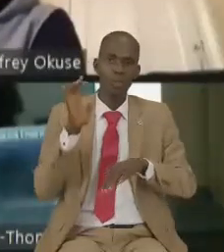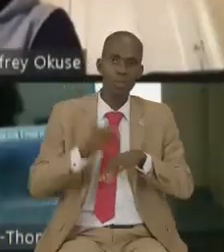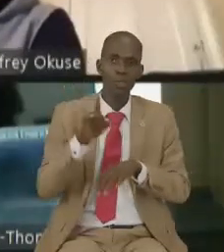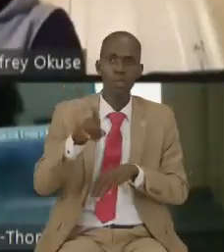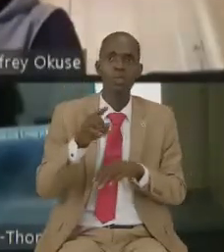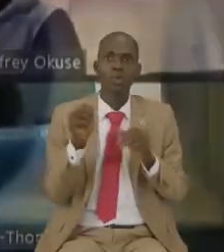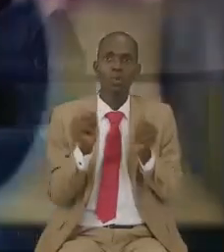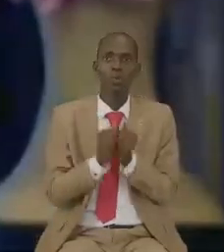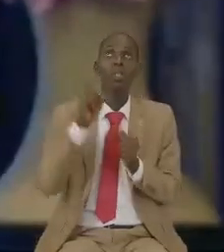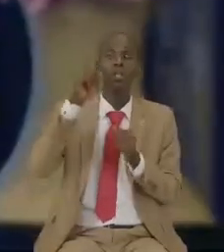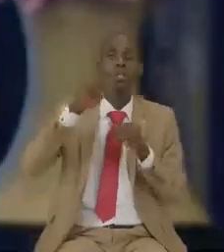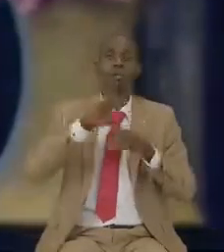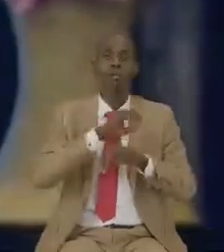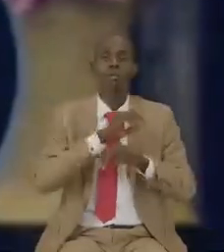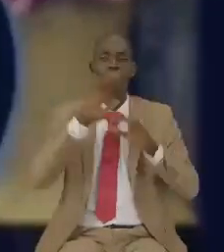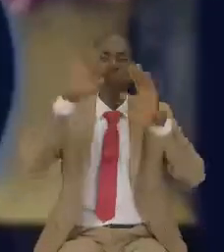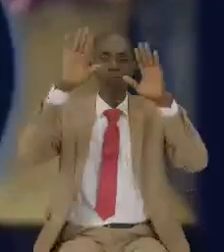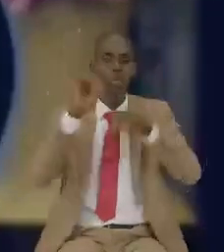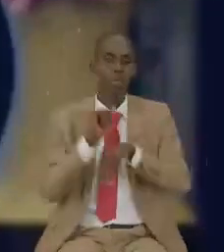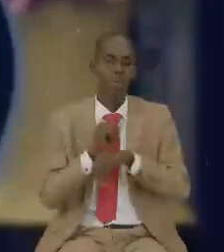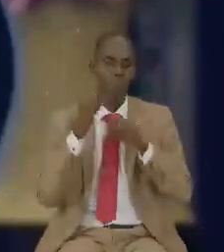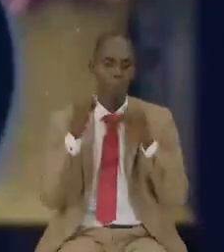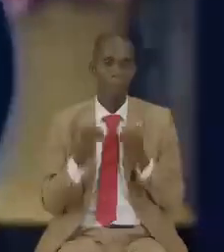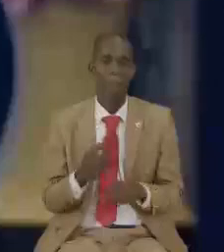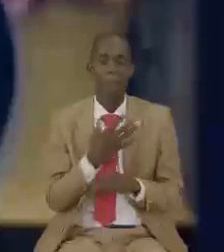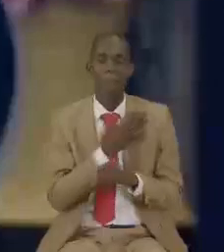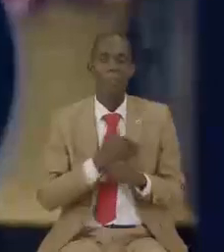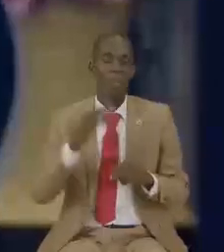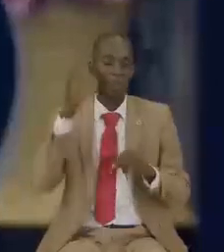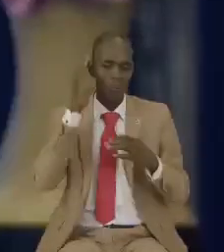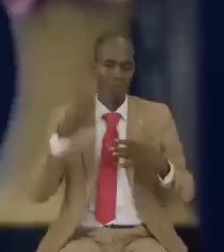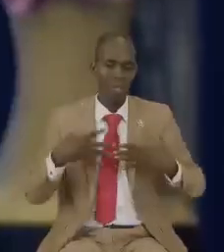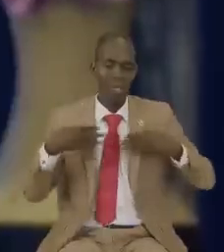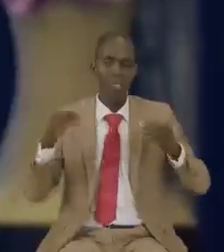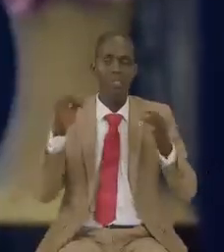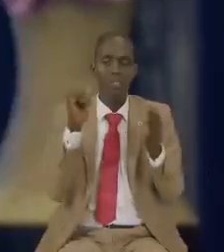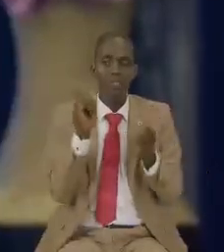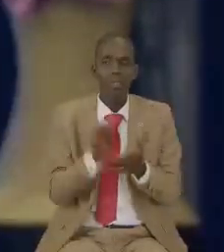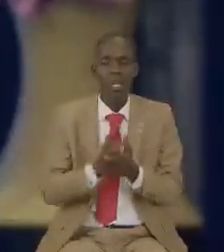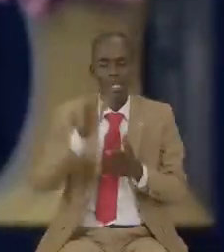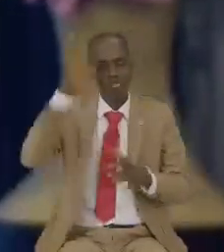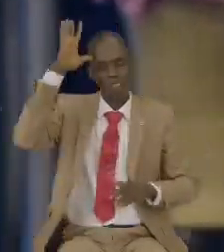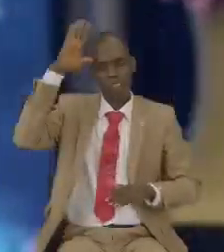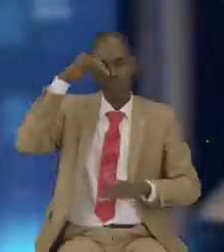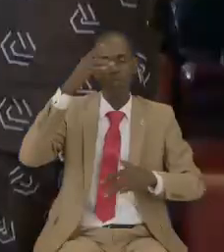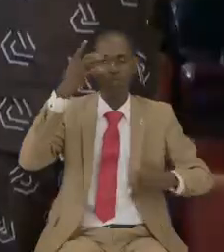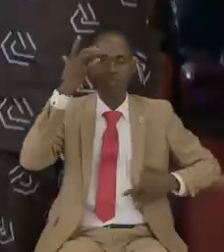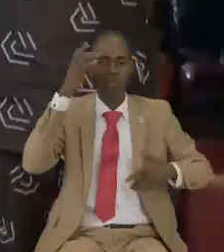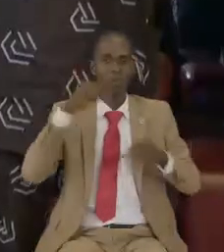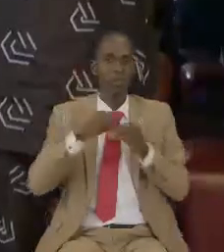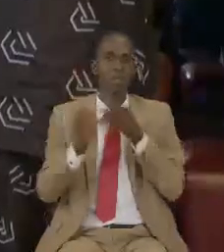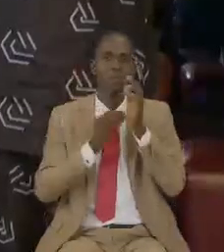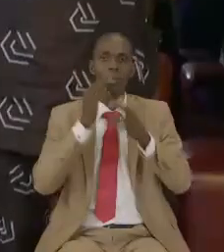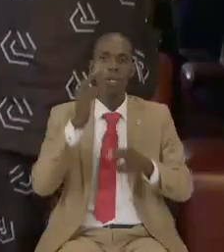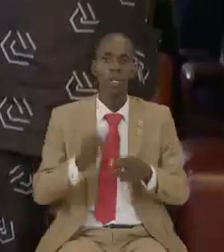miracle power, and he'll heal that incurable disease in Jesus' name.